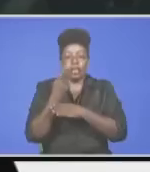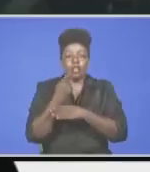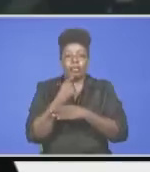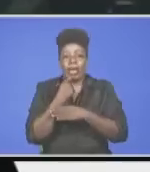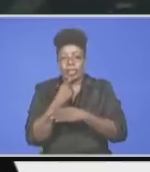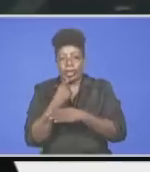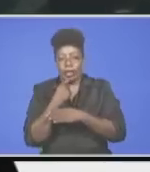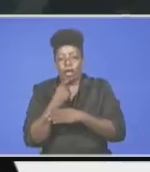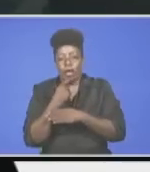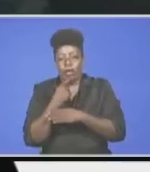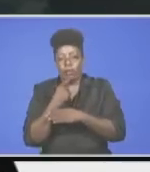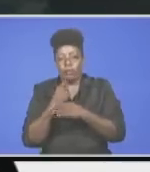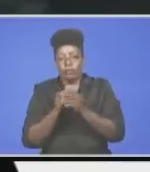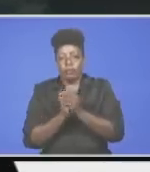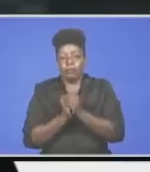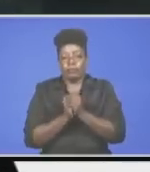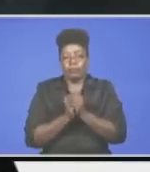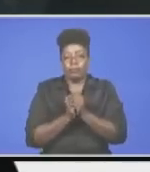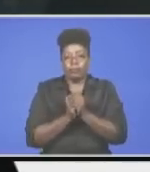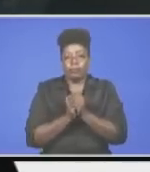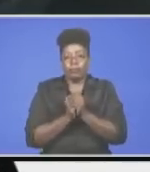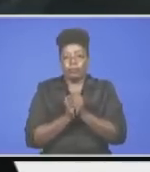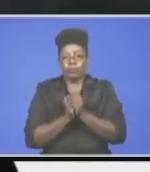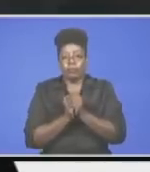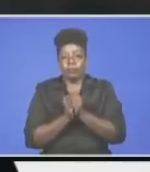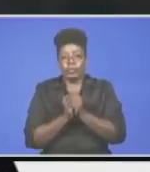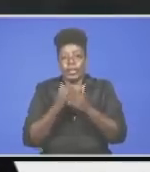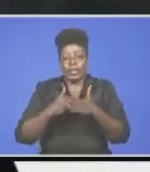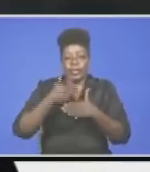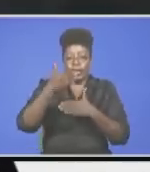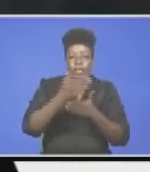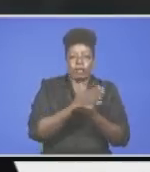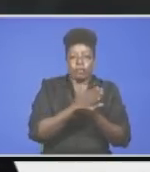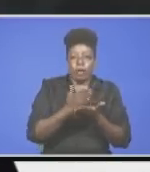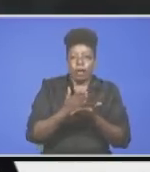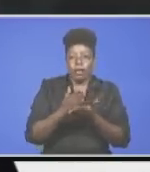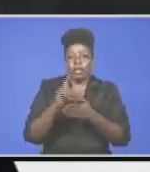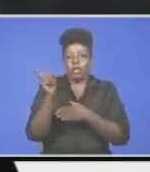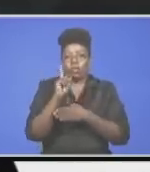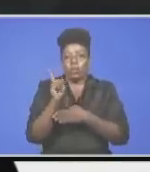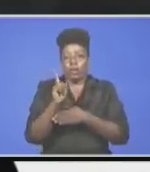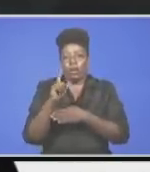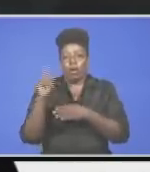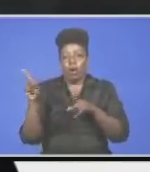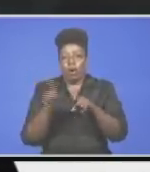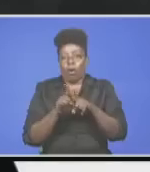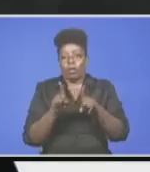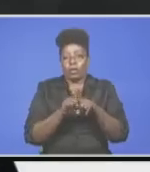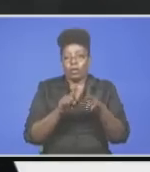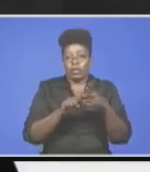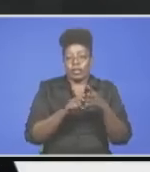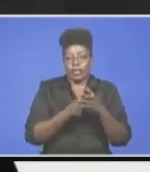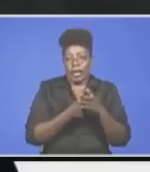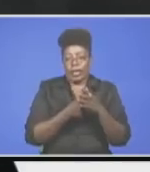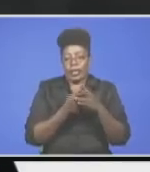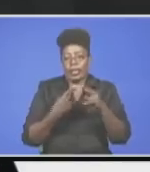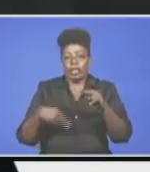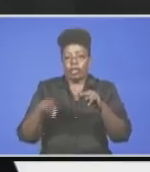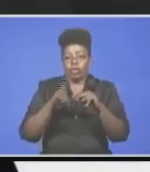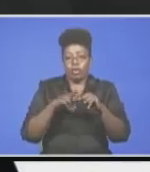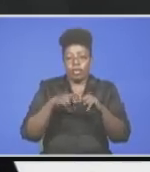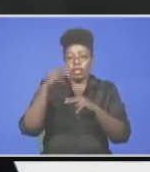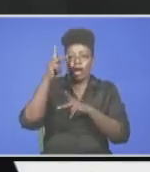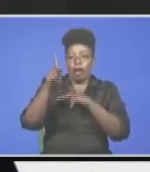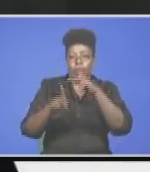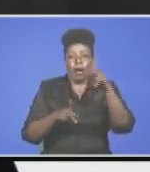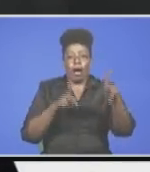will then ramp up its campaign. The next phase is we're also launching our increased public